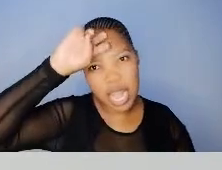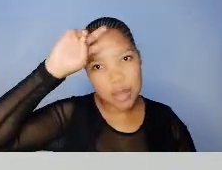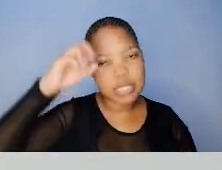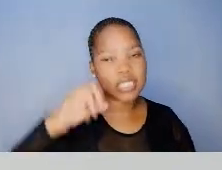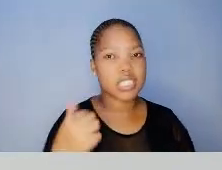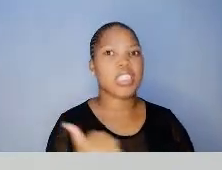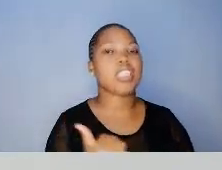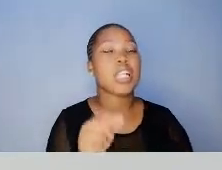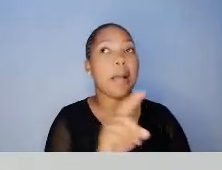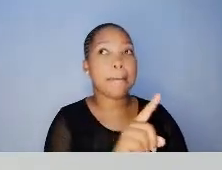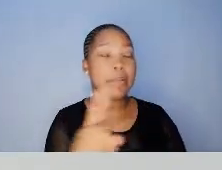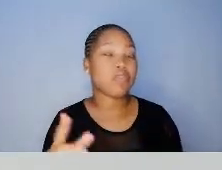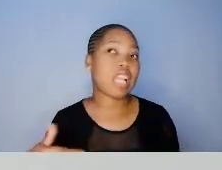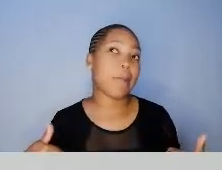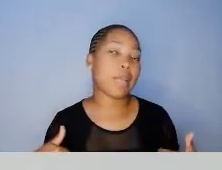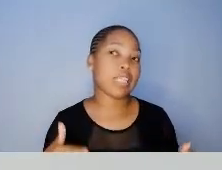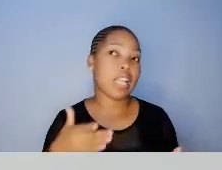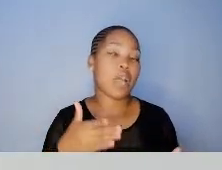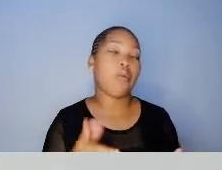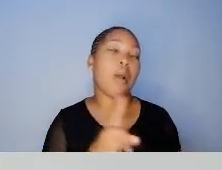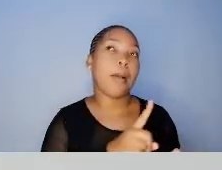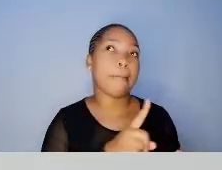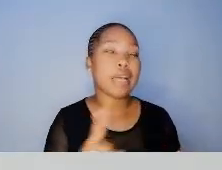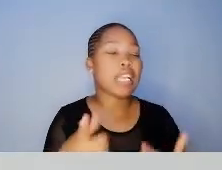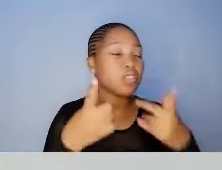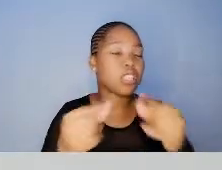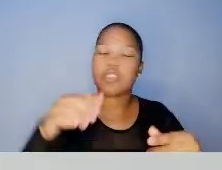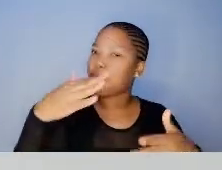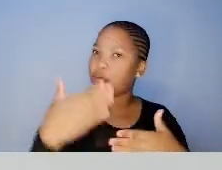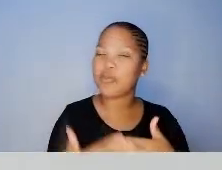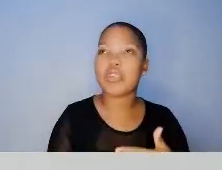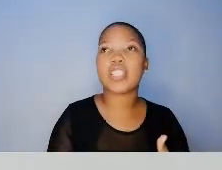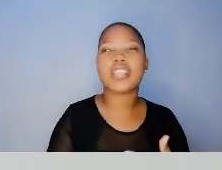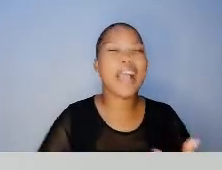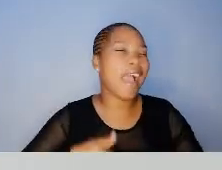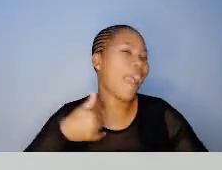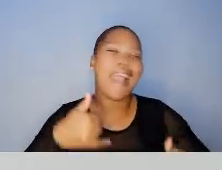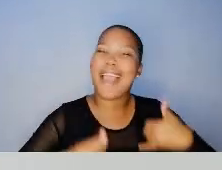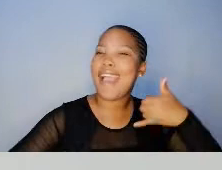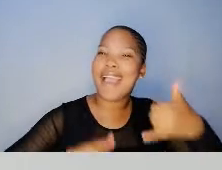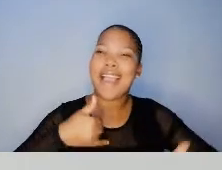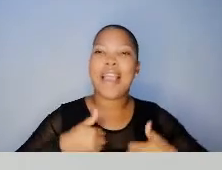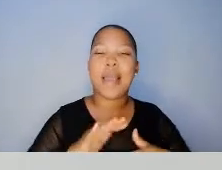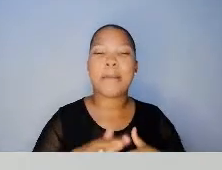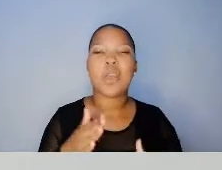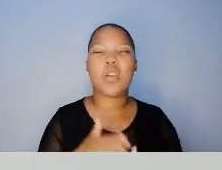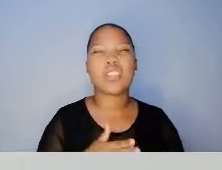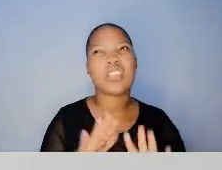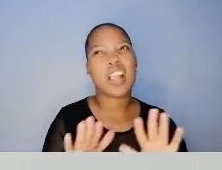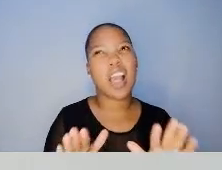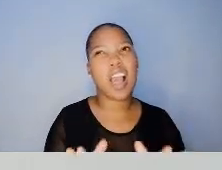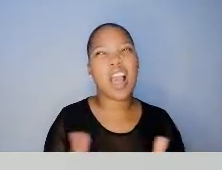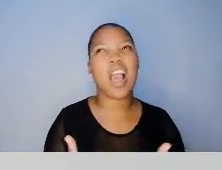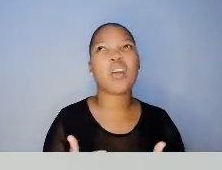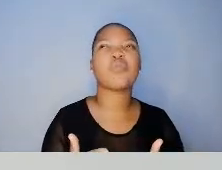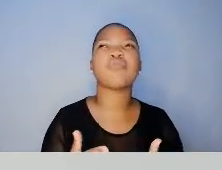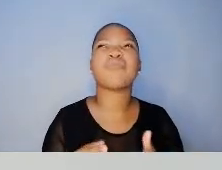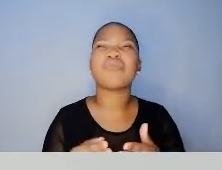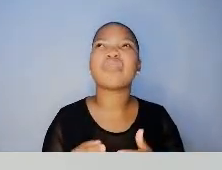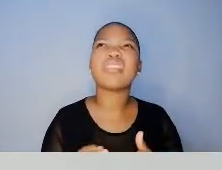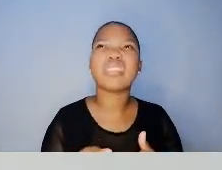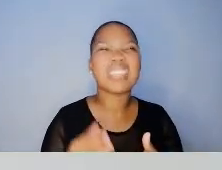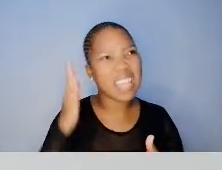and whatsoever. But hey, what's done is done, and I really enjoyed it, because it was somehow like